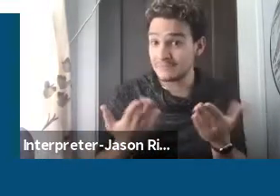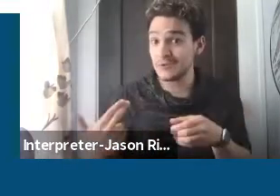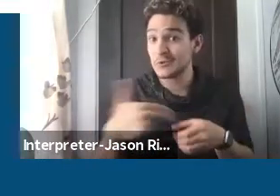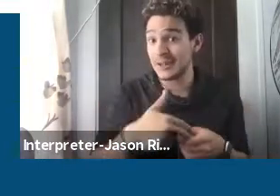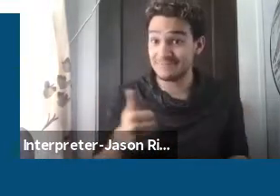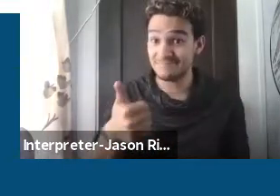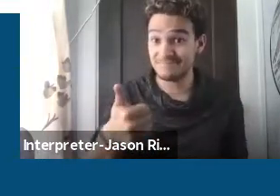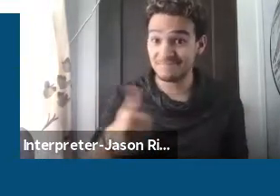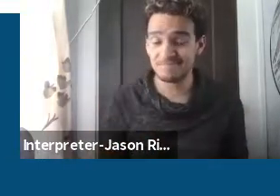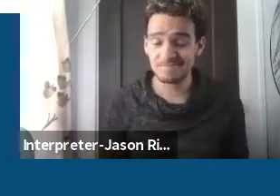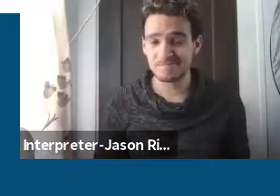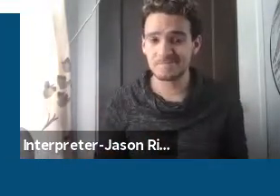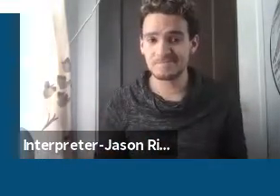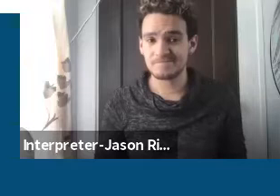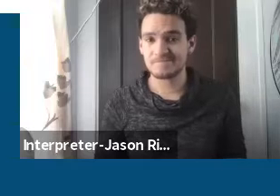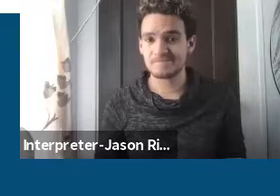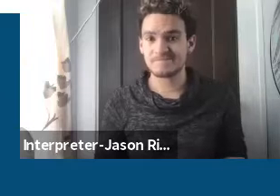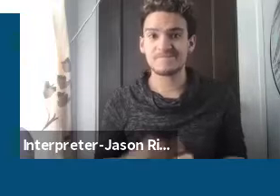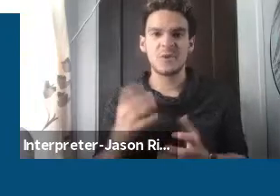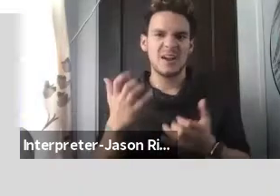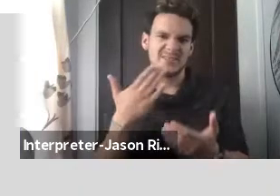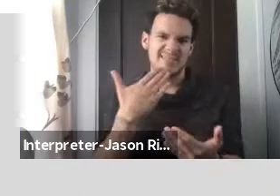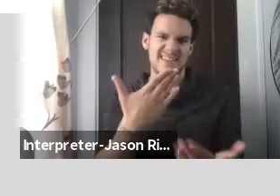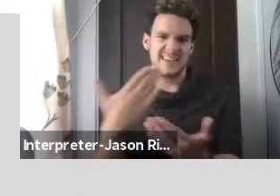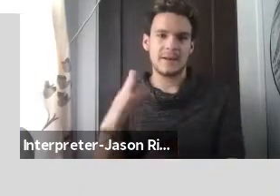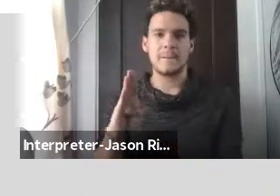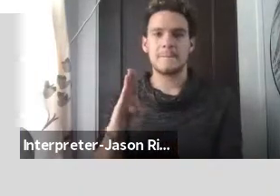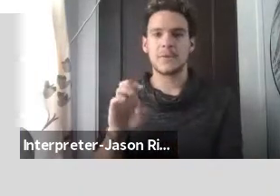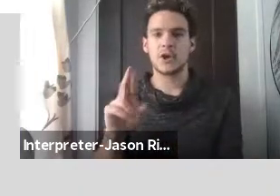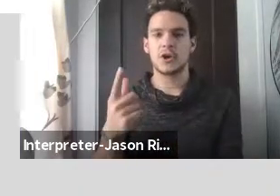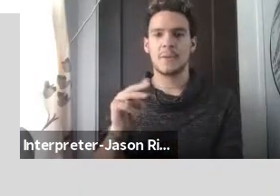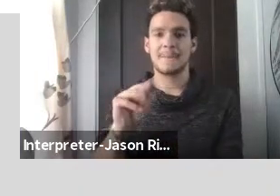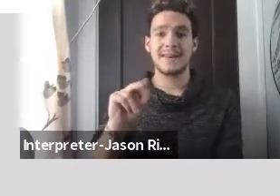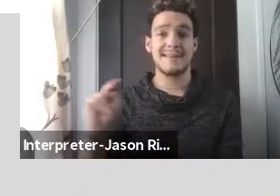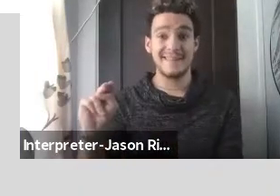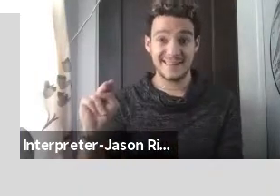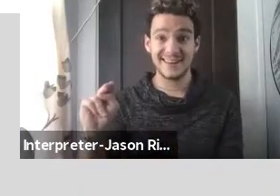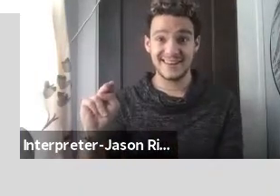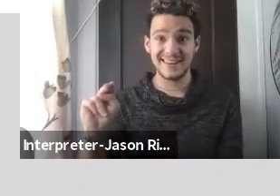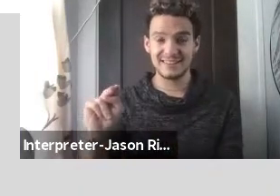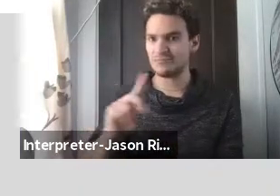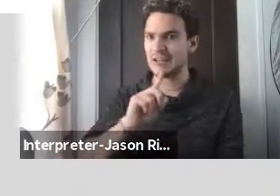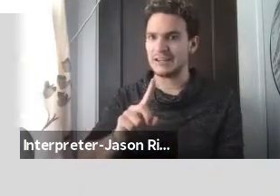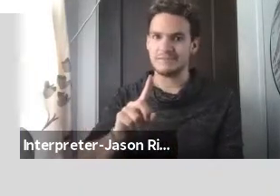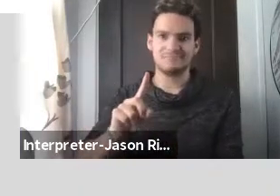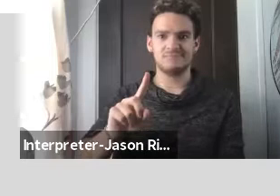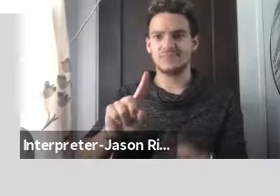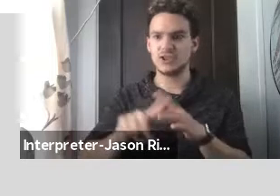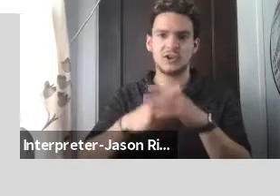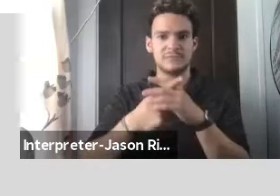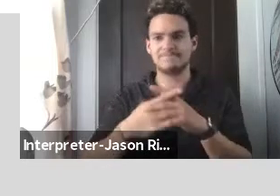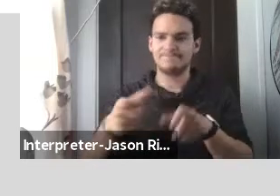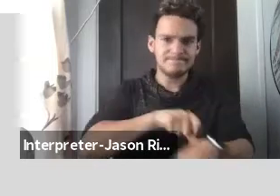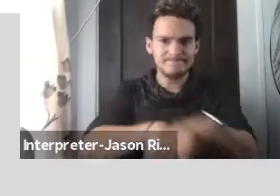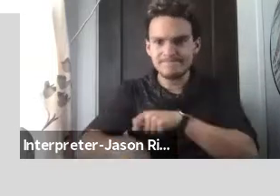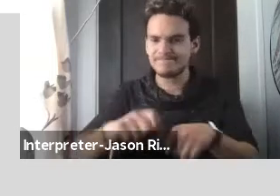So I would like to thank Bergmann for really championing today's event, putting together